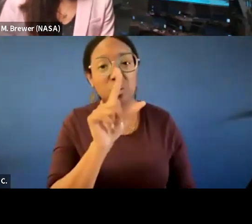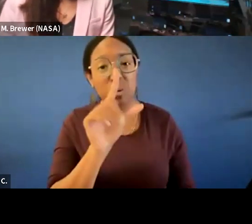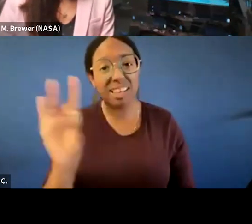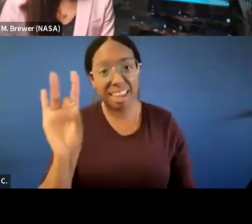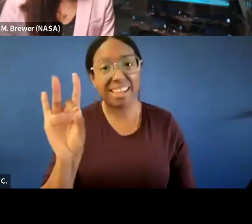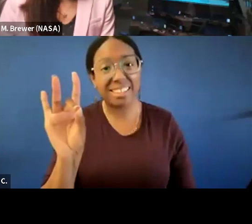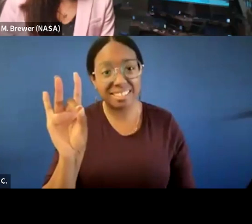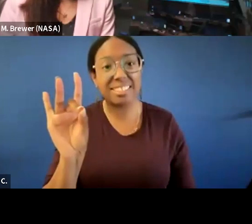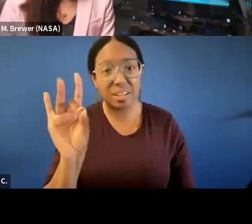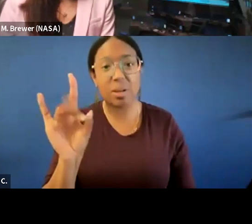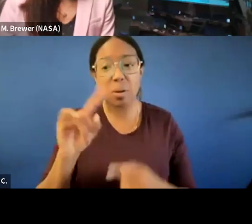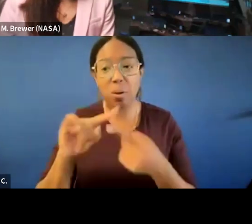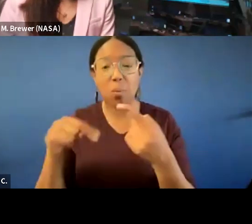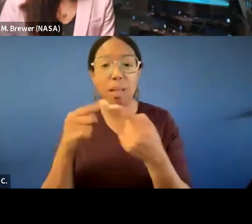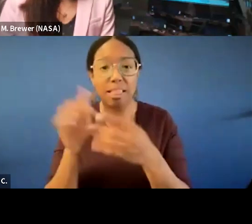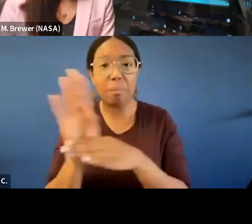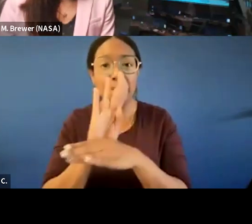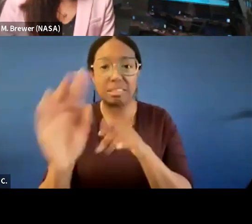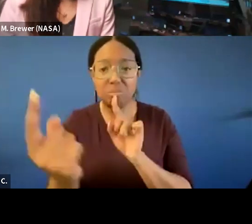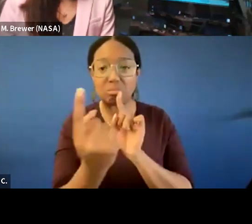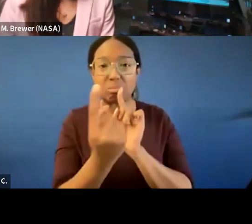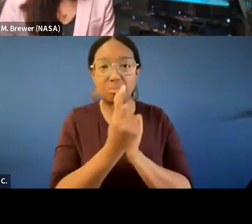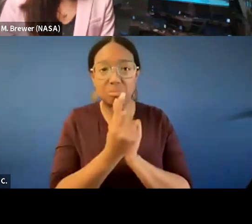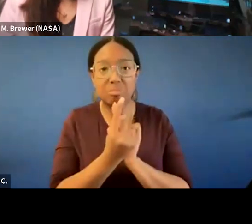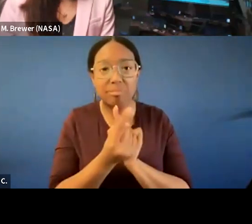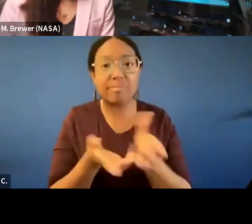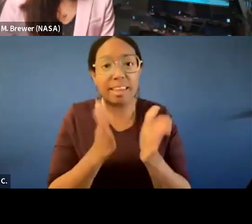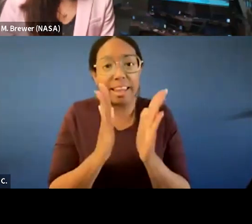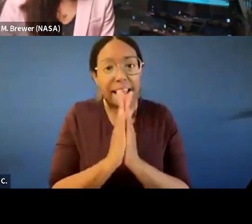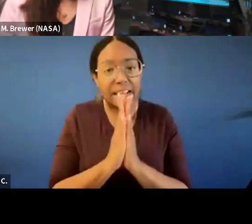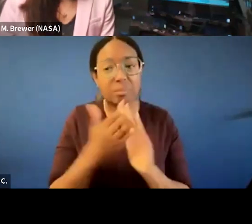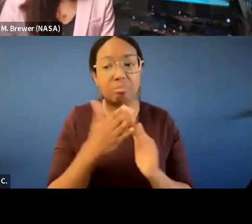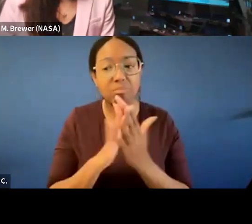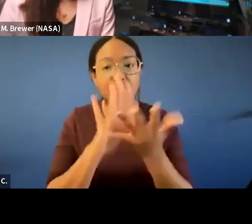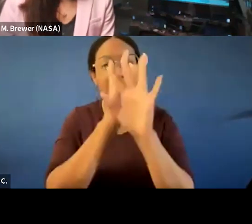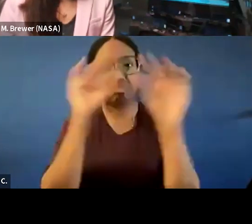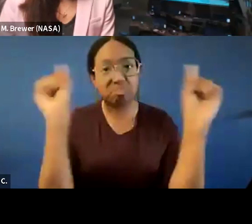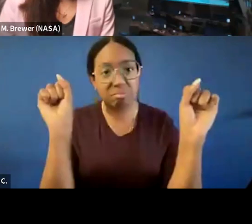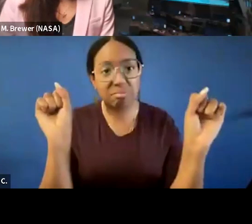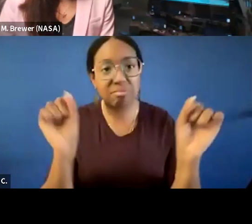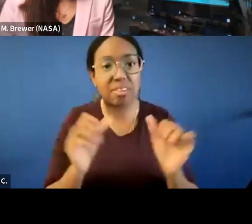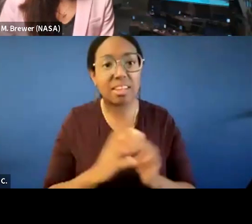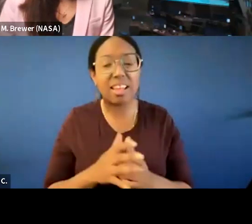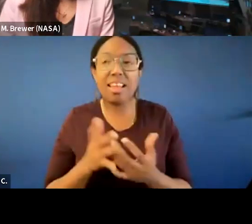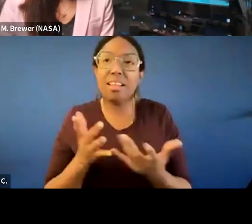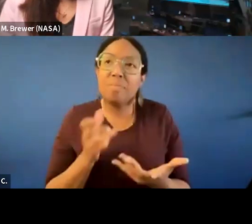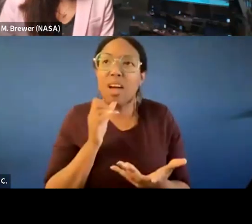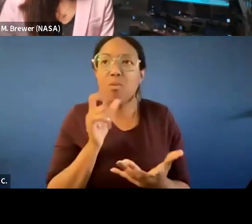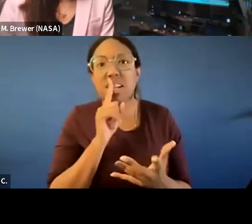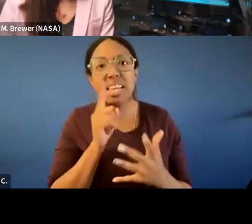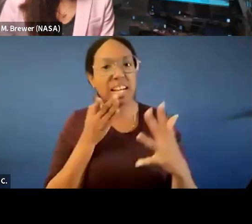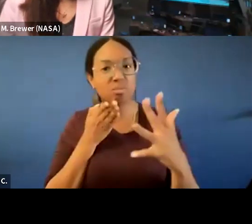Chamber of Commerce approached me Chamber South approached me to run their chamber. And I really don't consider that a glass ceiling moment